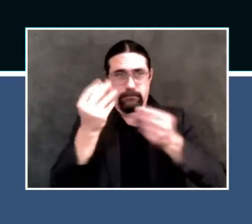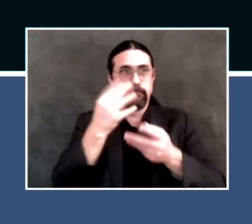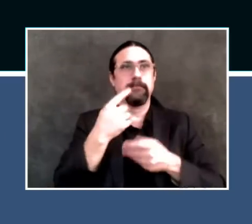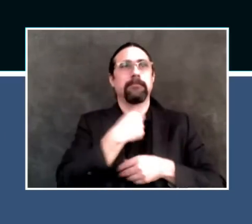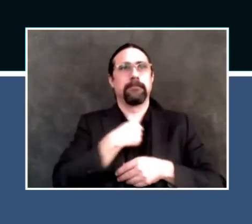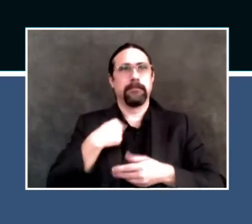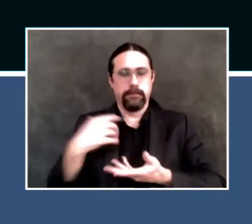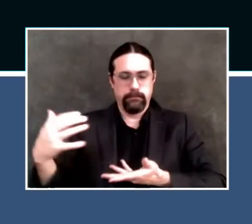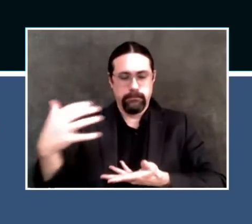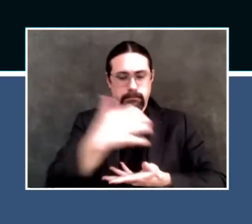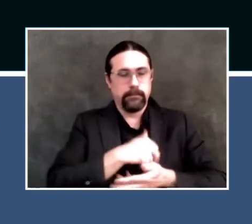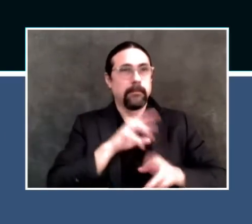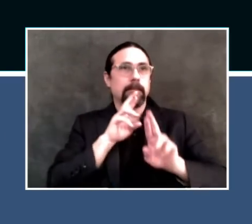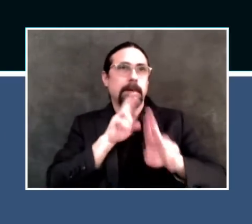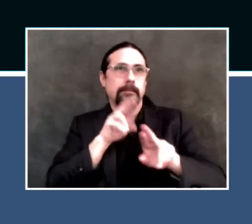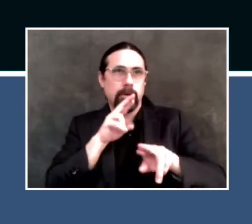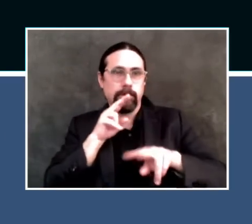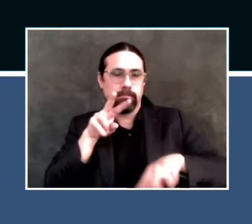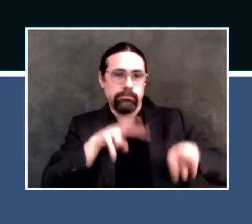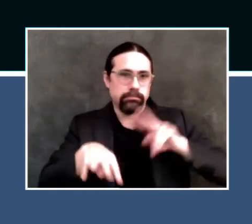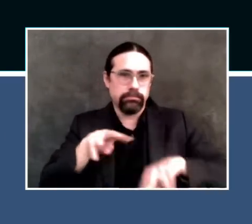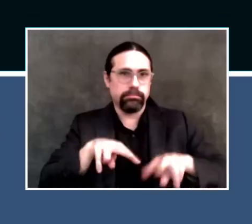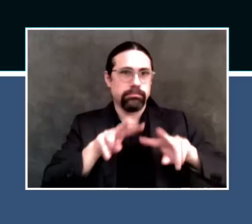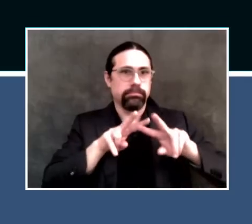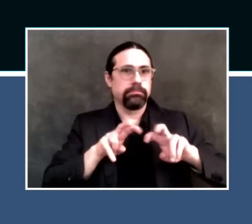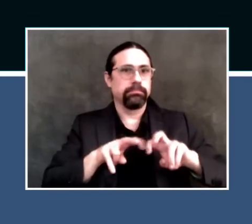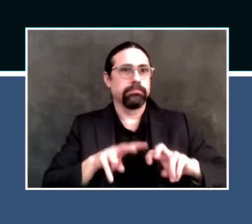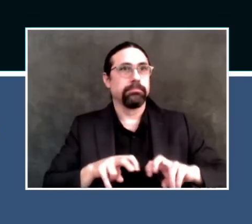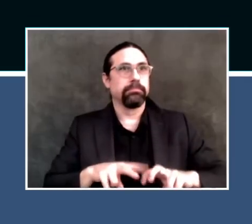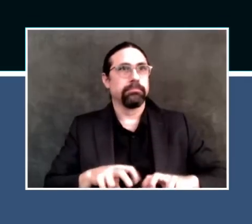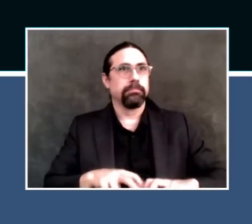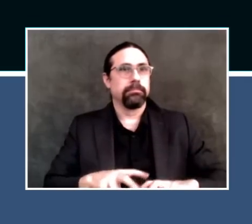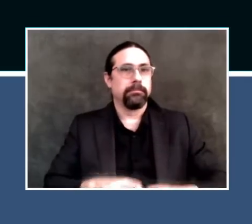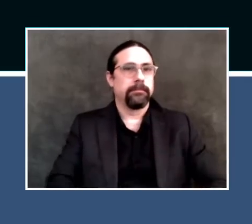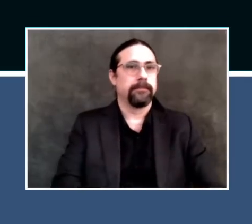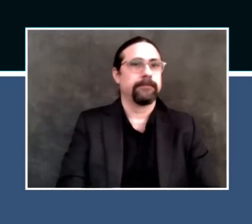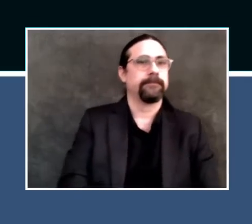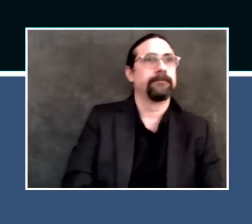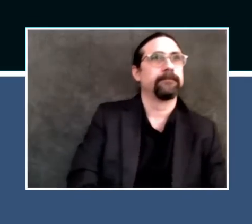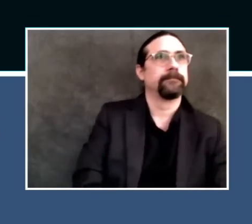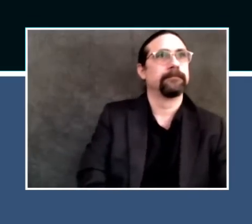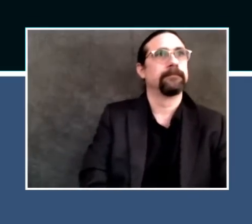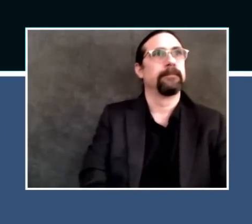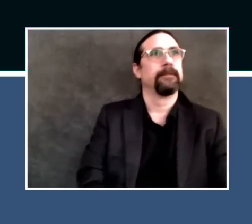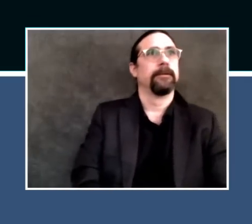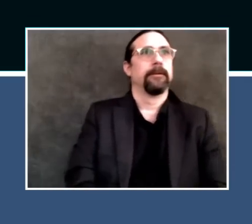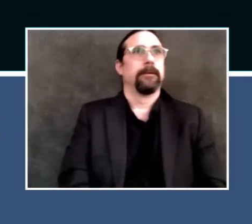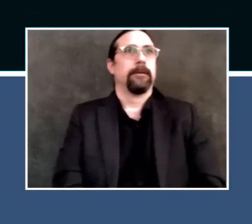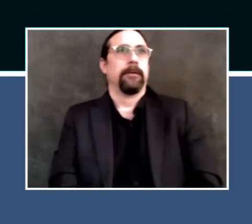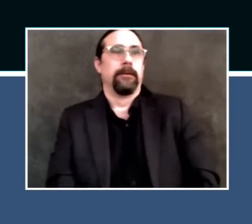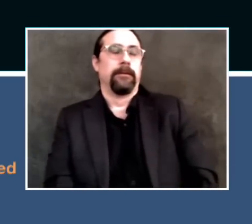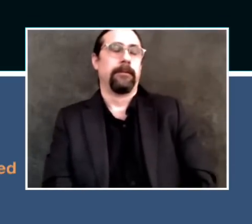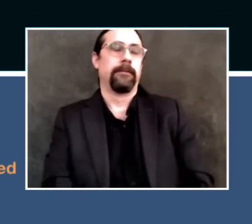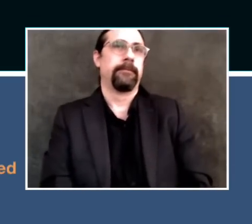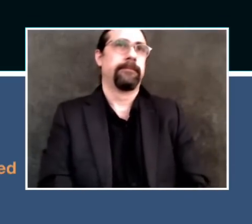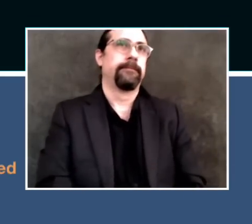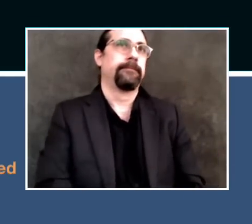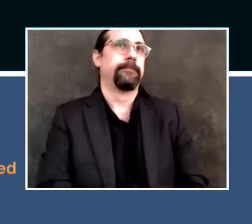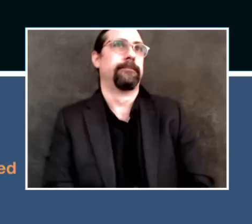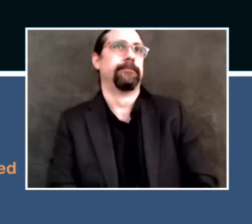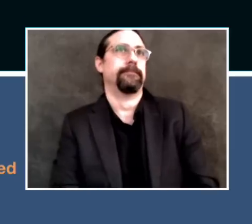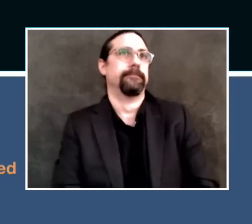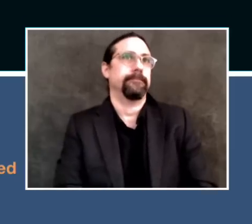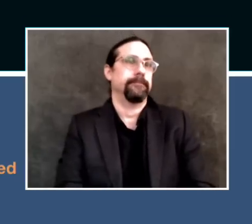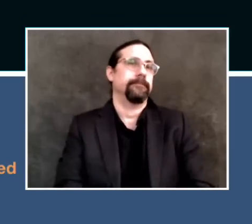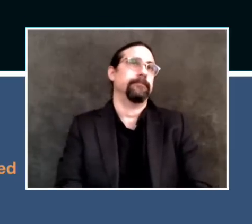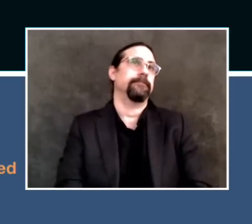So resurgence, I've addressed. This is a real thing. This is a danger always. This is why we have to look at